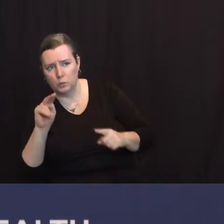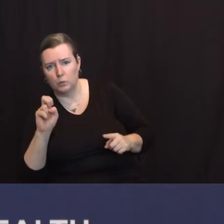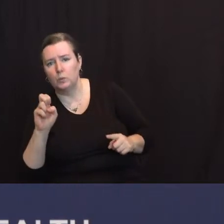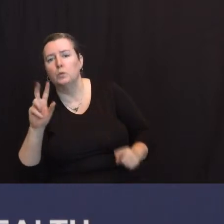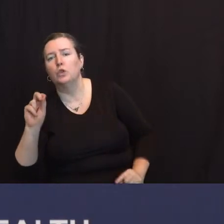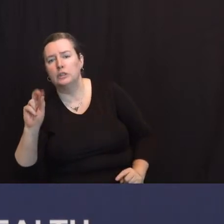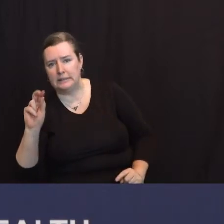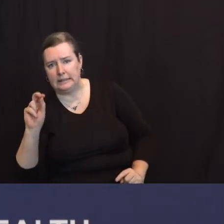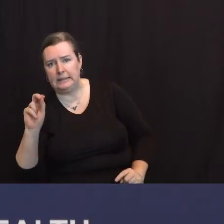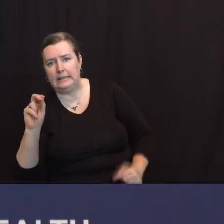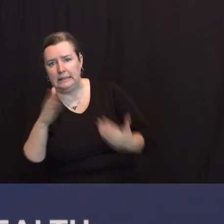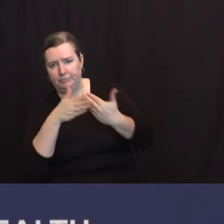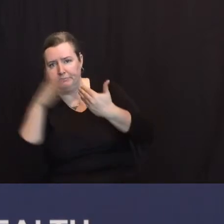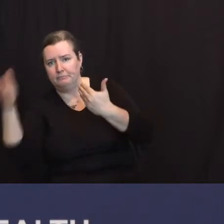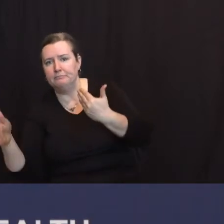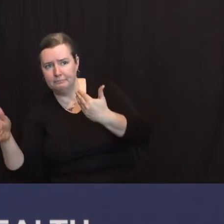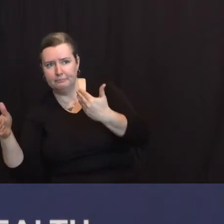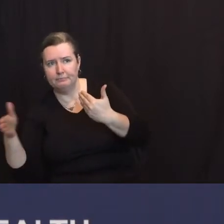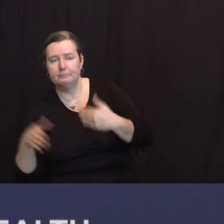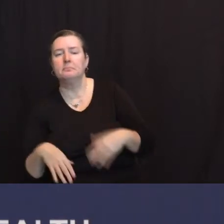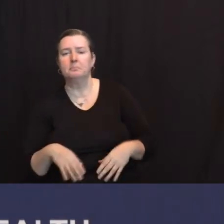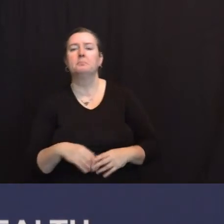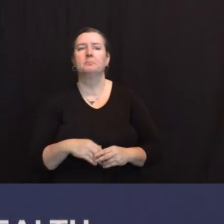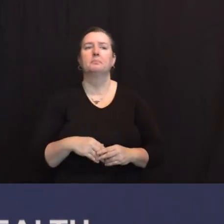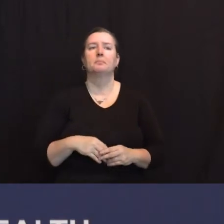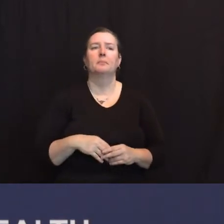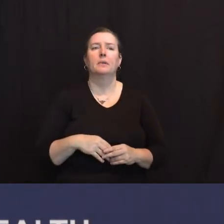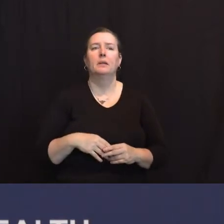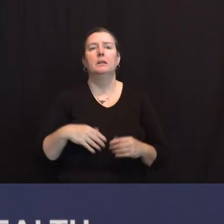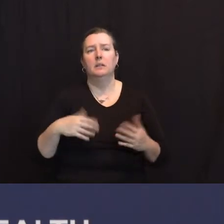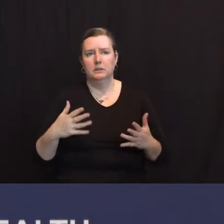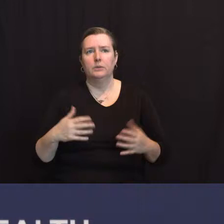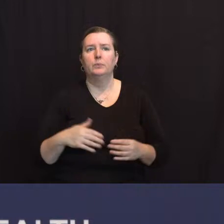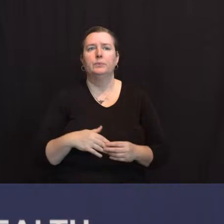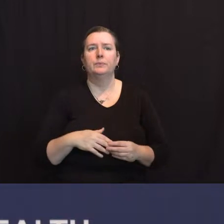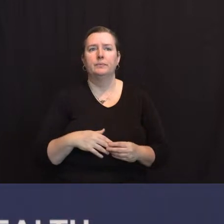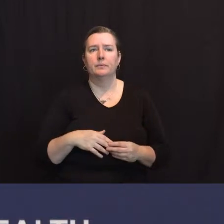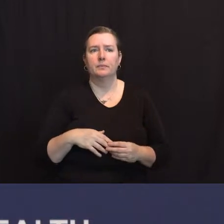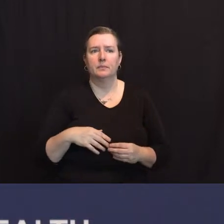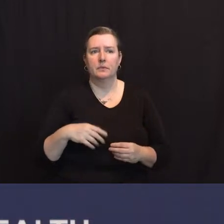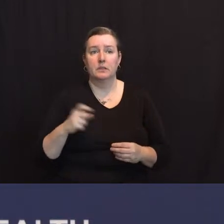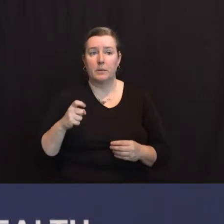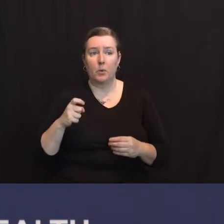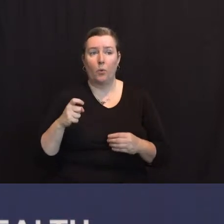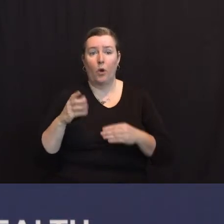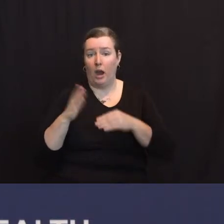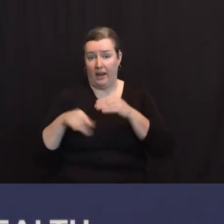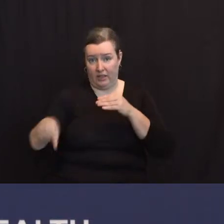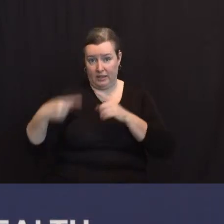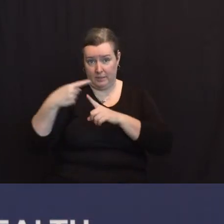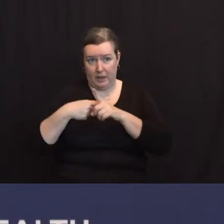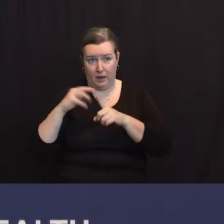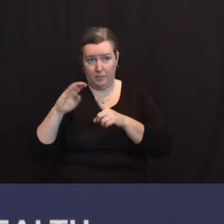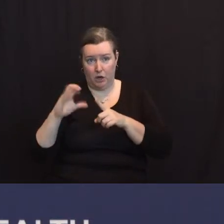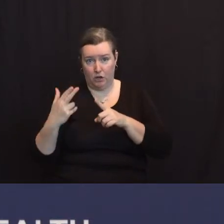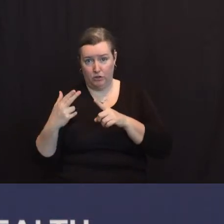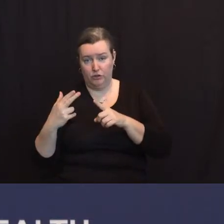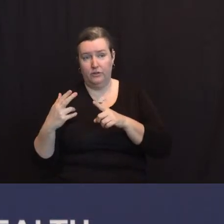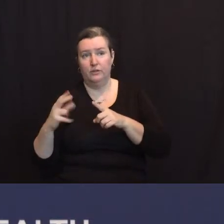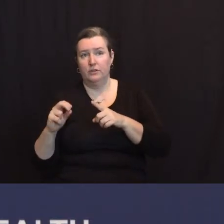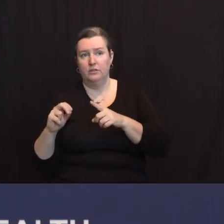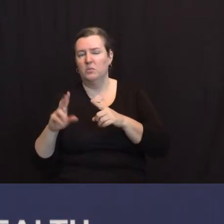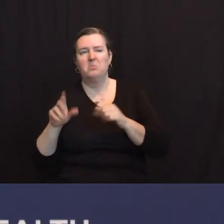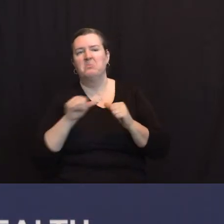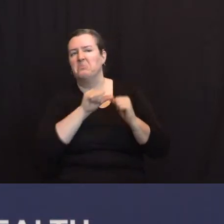March 31st? March 15th. So it was to have expired on the 15th of March. It's now extended till the end of June 30.